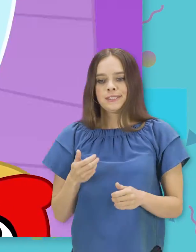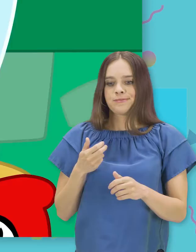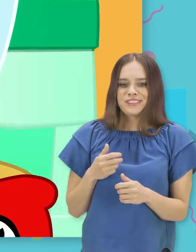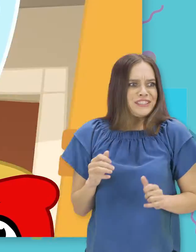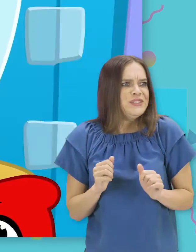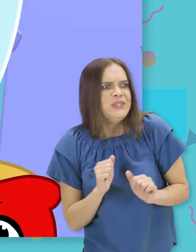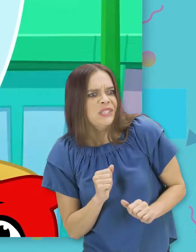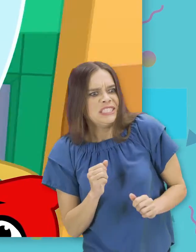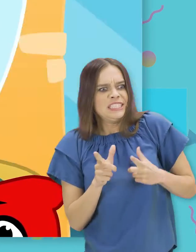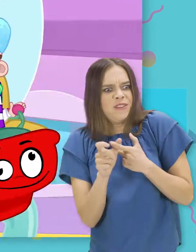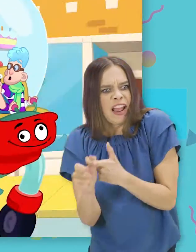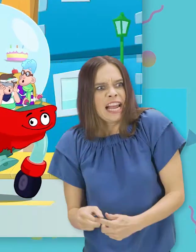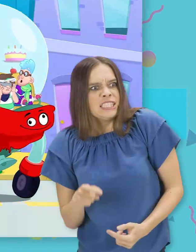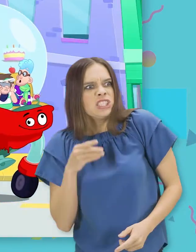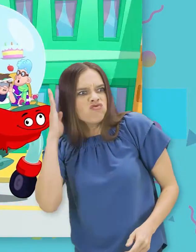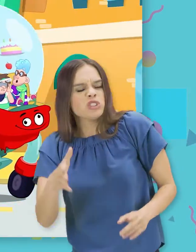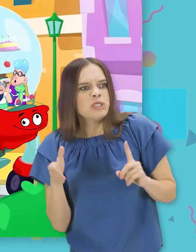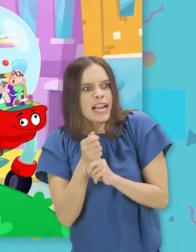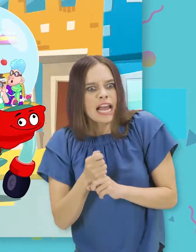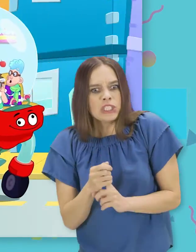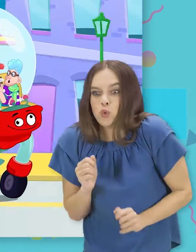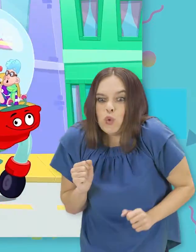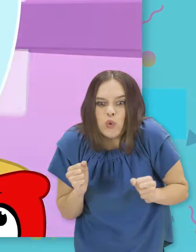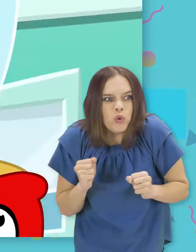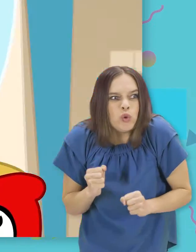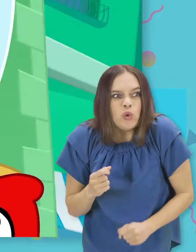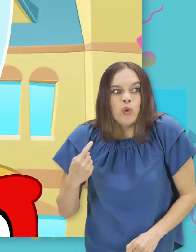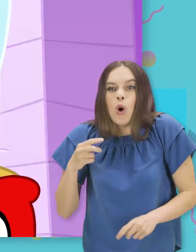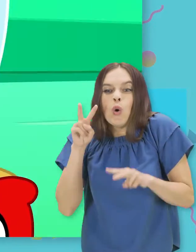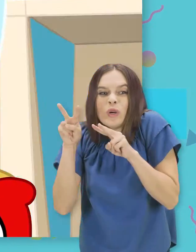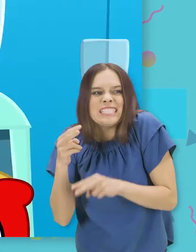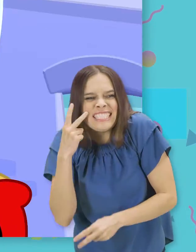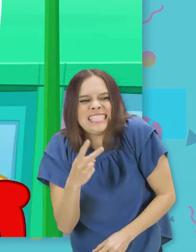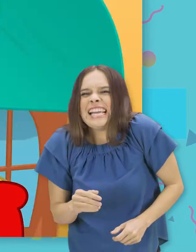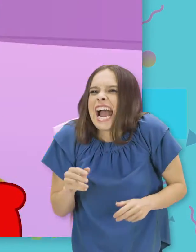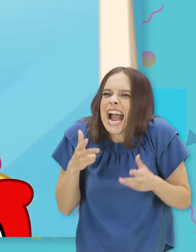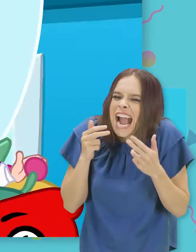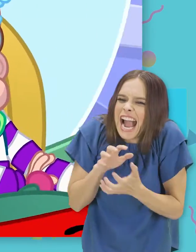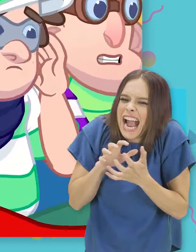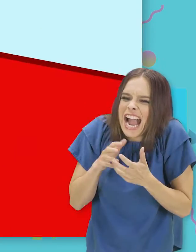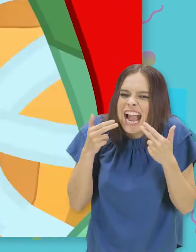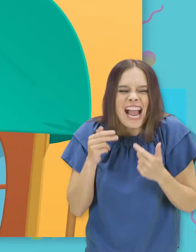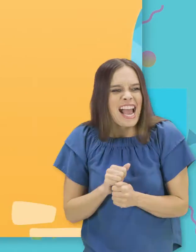She's too fast, Dine. She's going to catch us. We'll see about that.